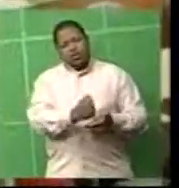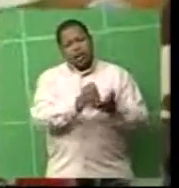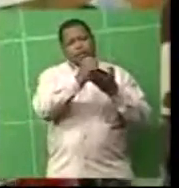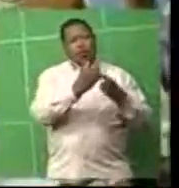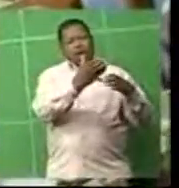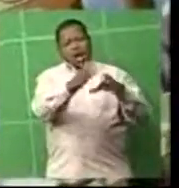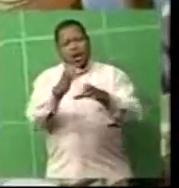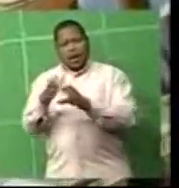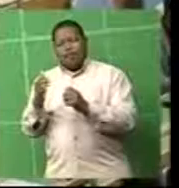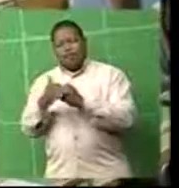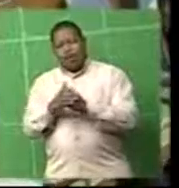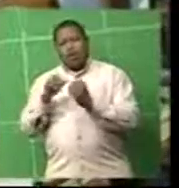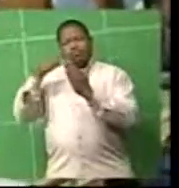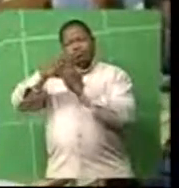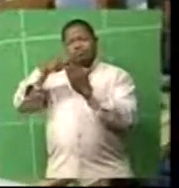then Torres L.